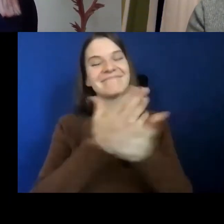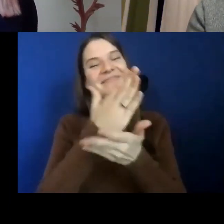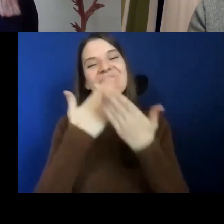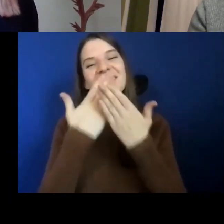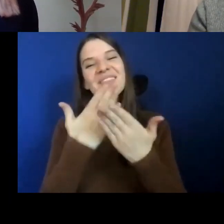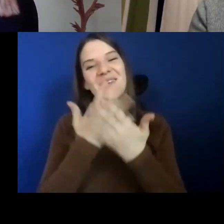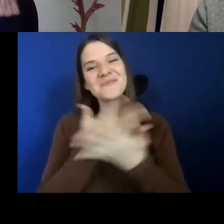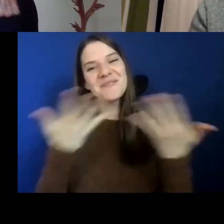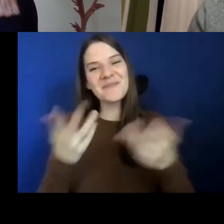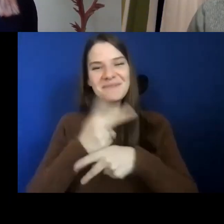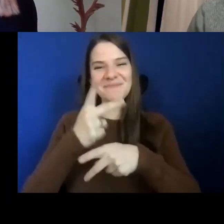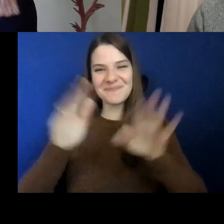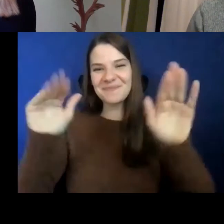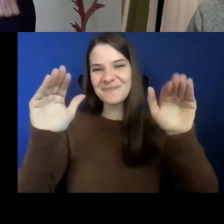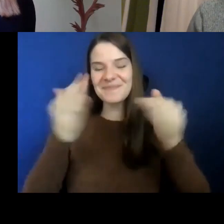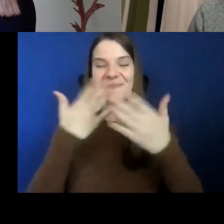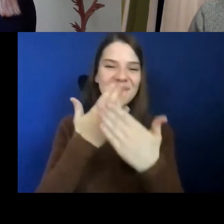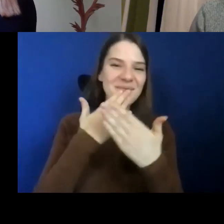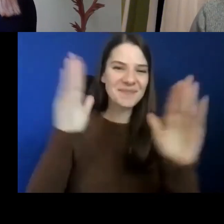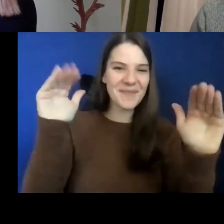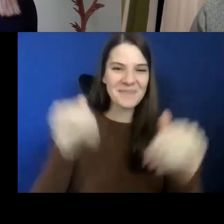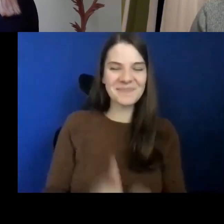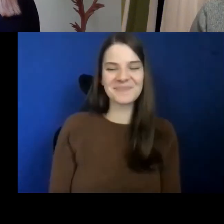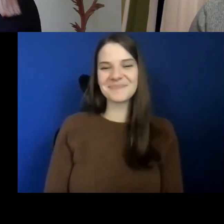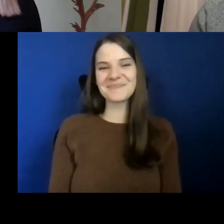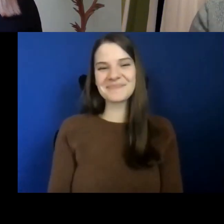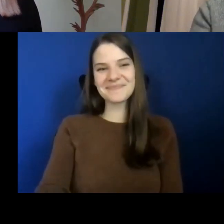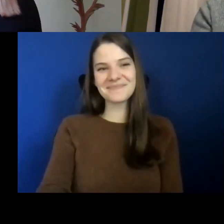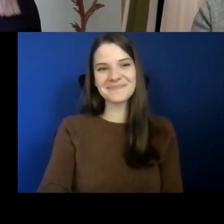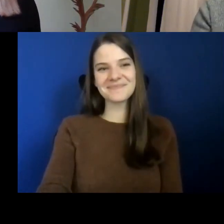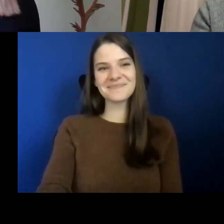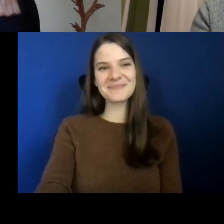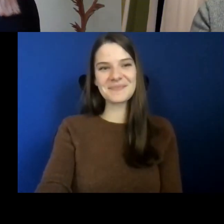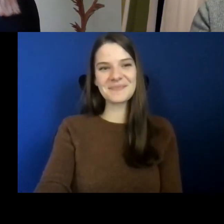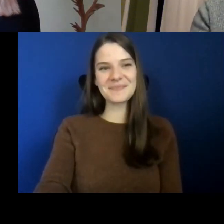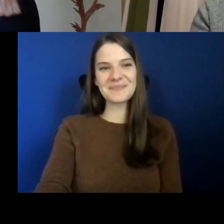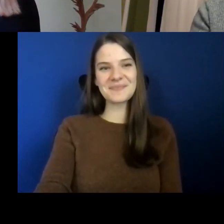All right. Thank you so much, everybody. Thanks. Bye. Bye-bye.